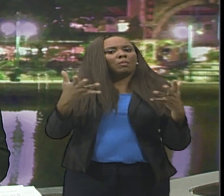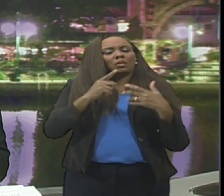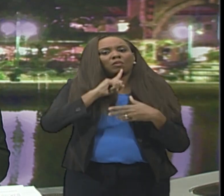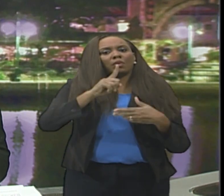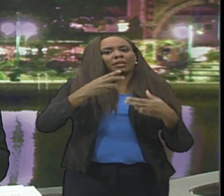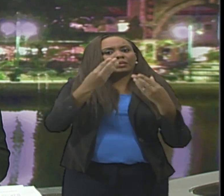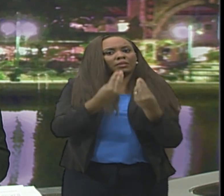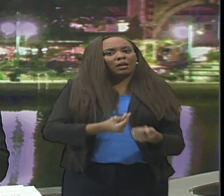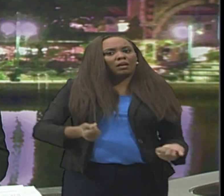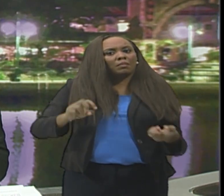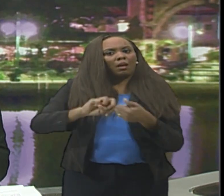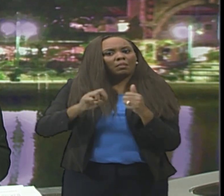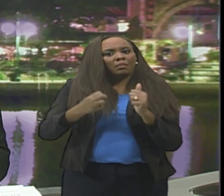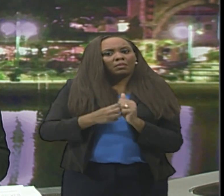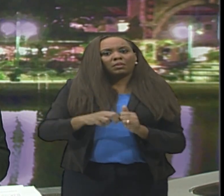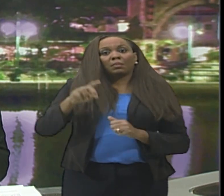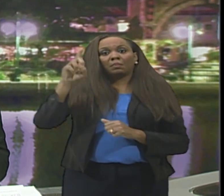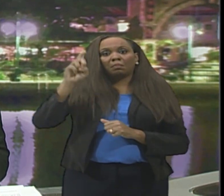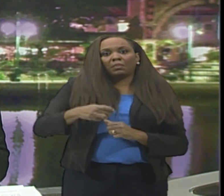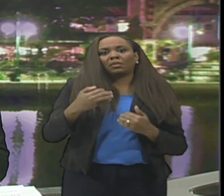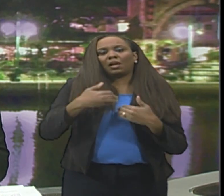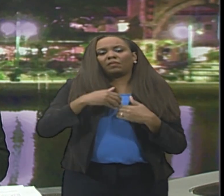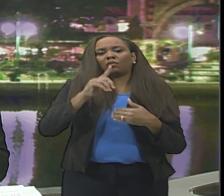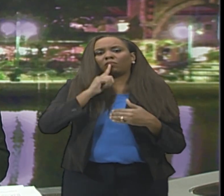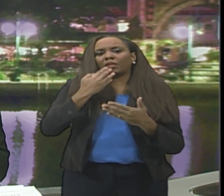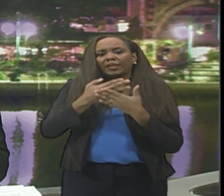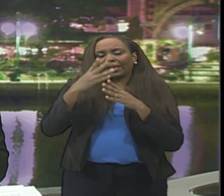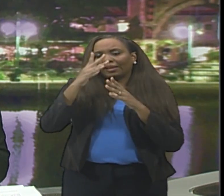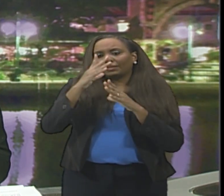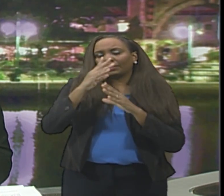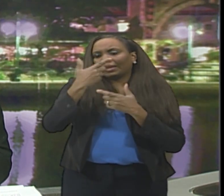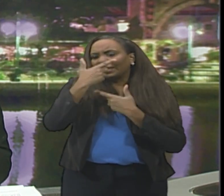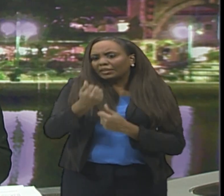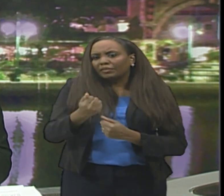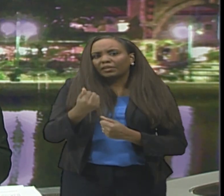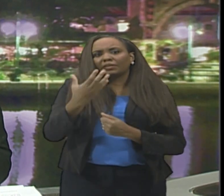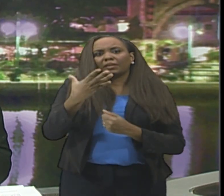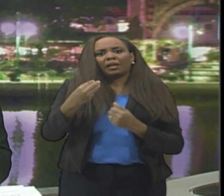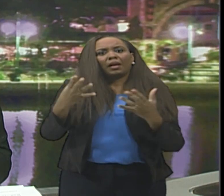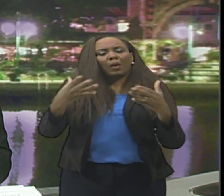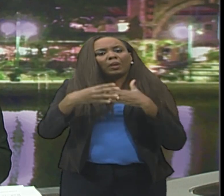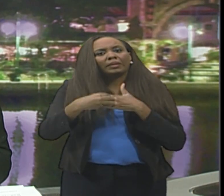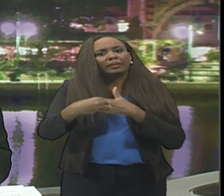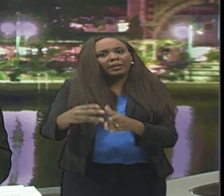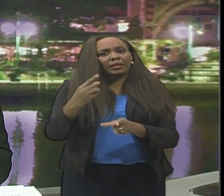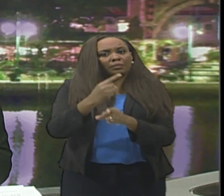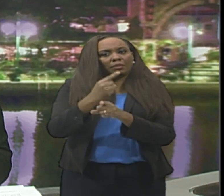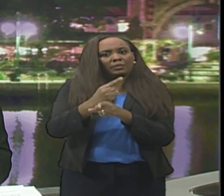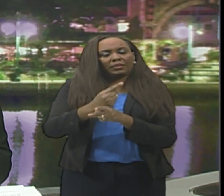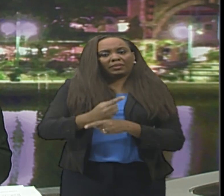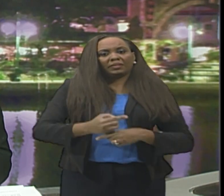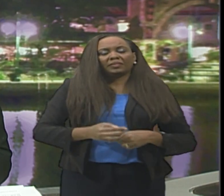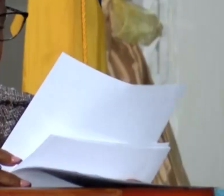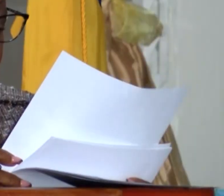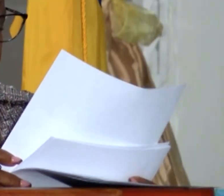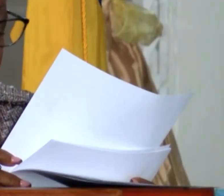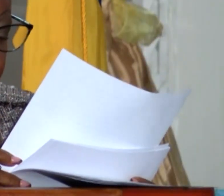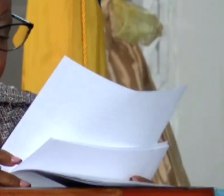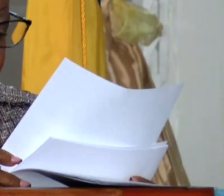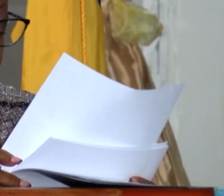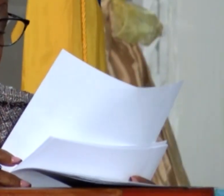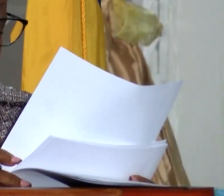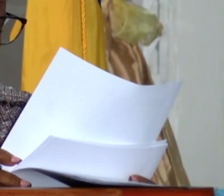with issues facing schools, they must have an interest and aptitude for leading. Some of us may find it difficult